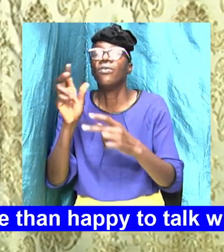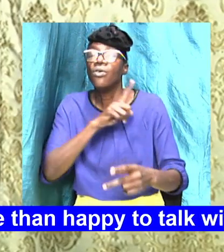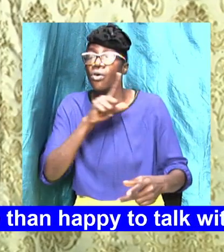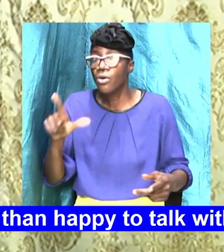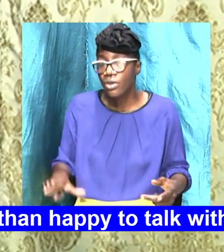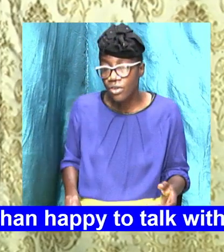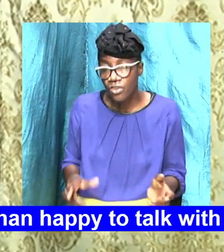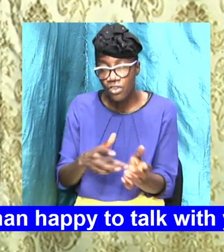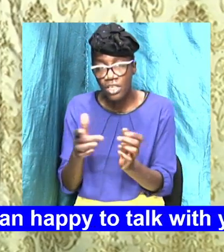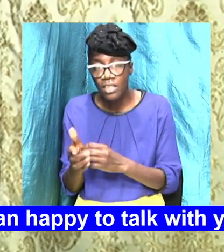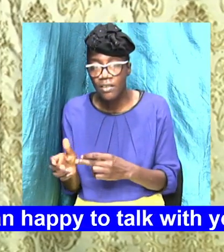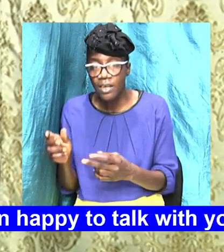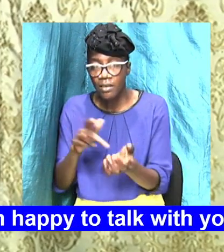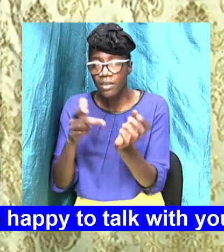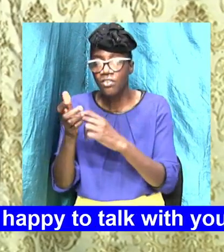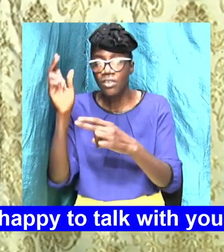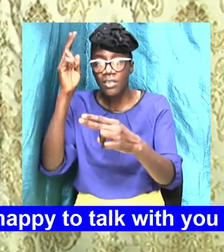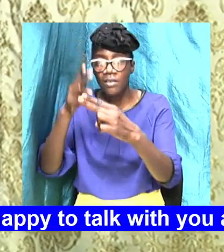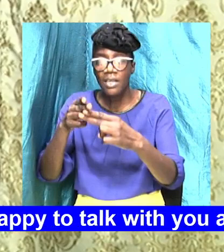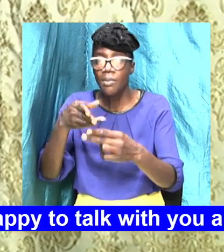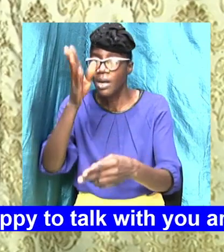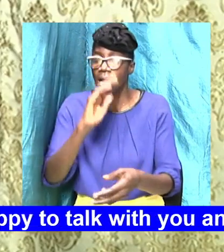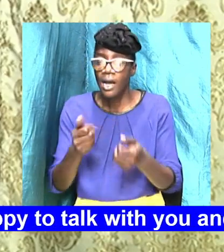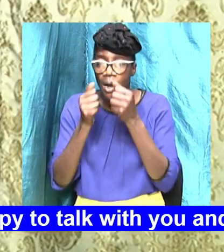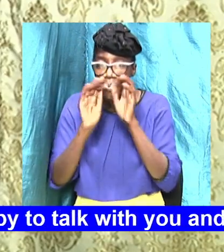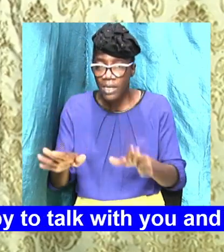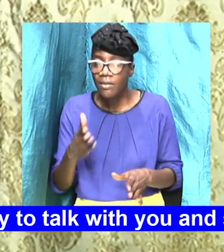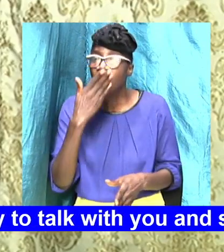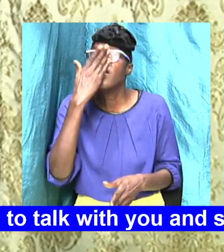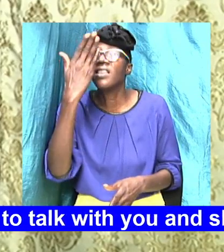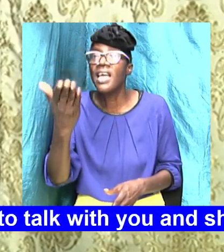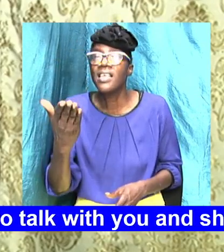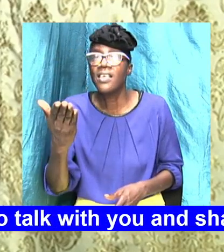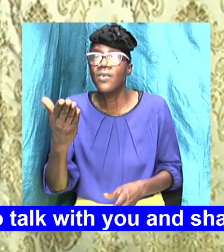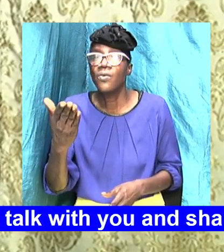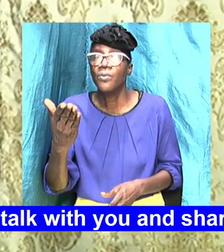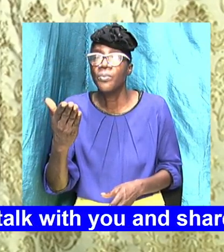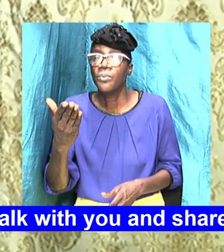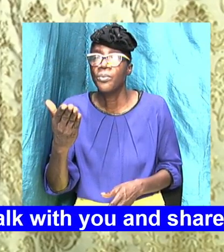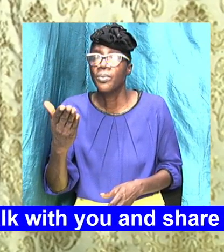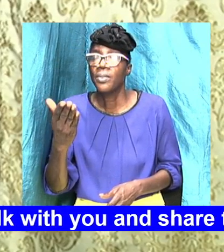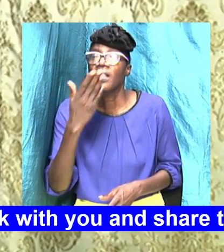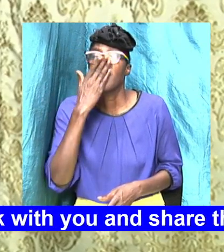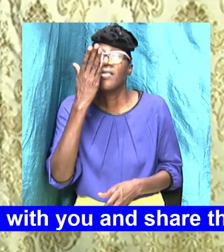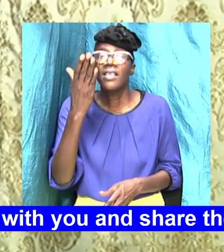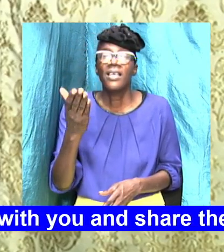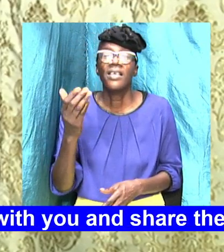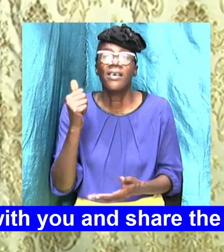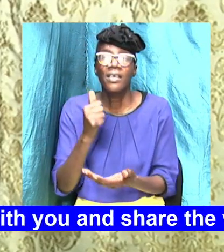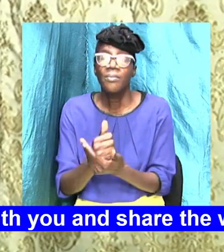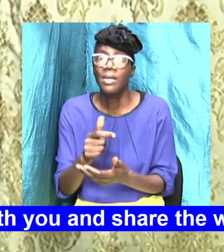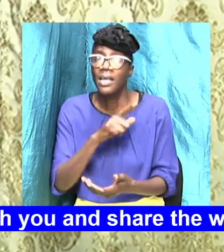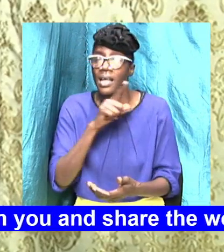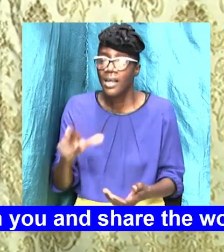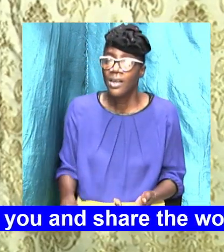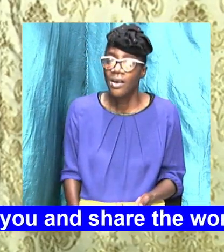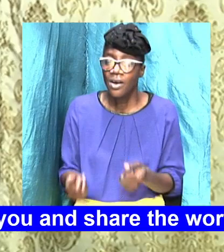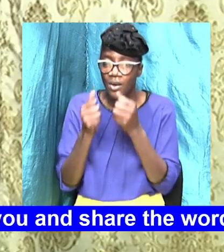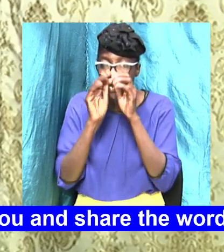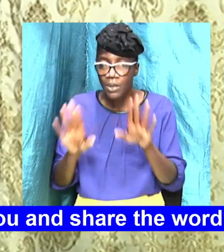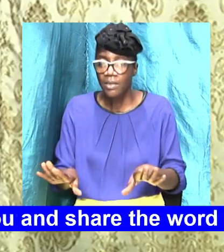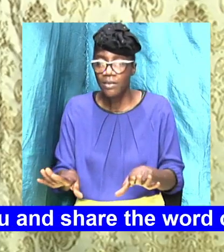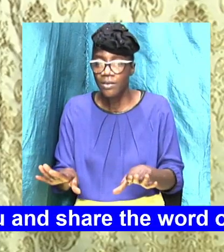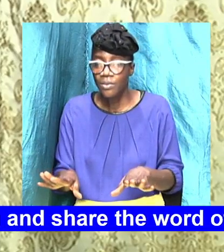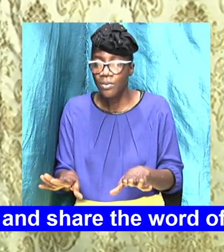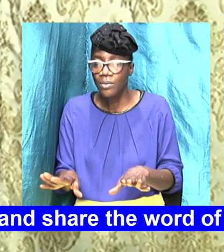Jesus. In Jesus' name. God bless you. Thank you for tuning in. Amen. Amen. And the Lord richly bless you, God's